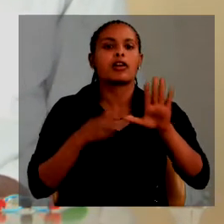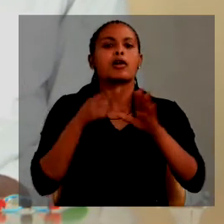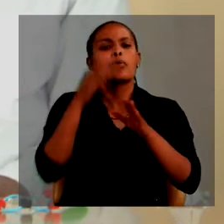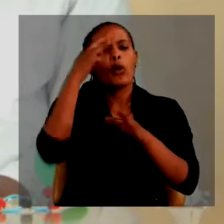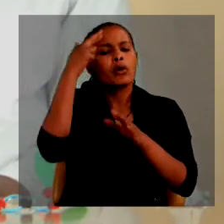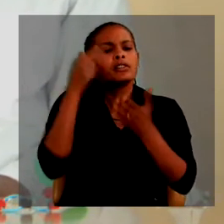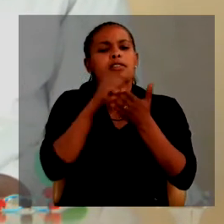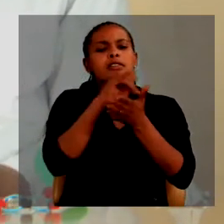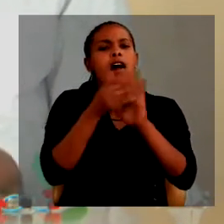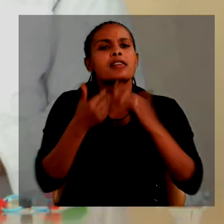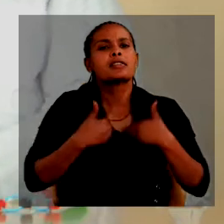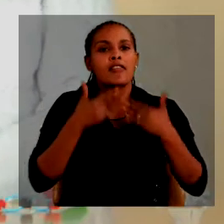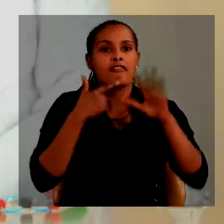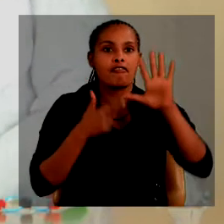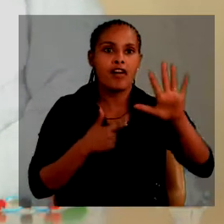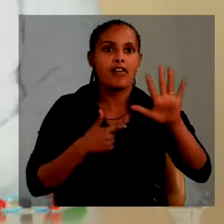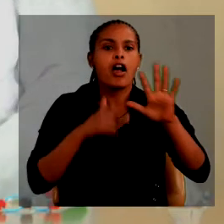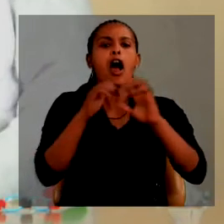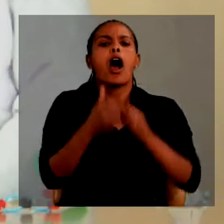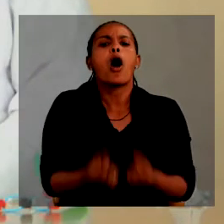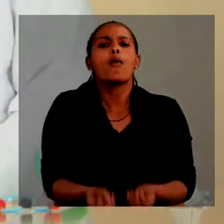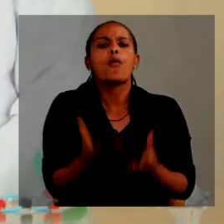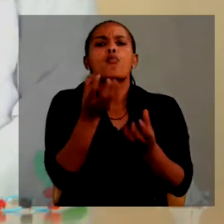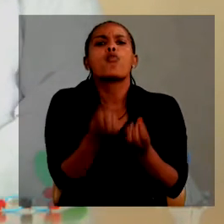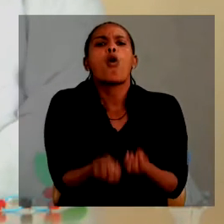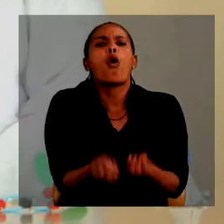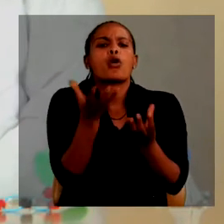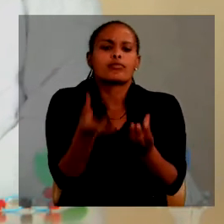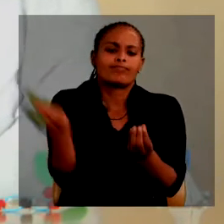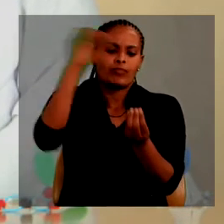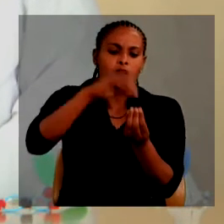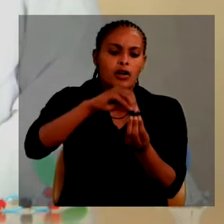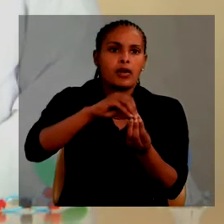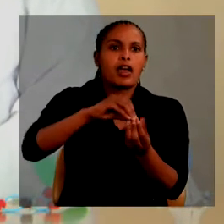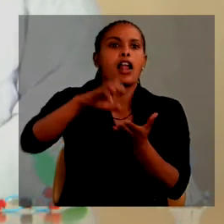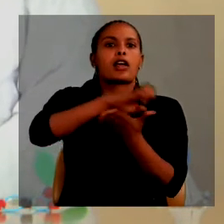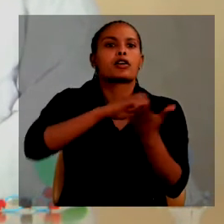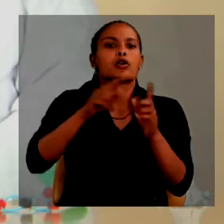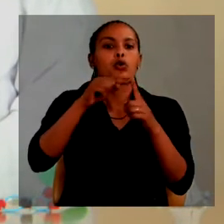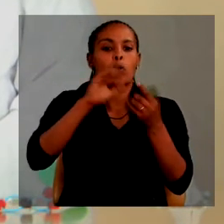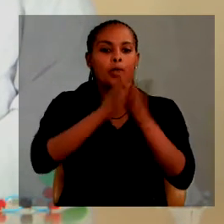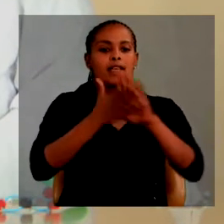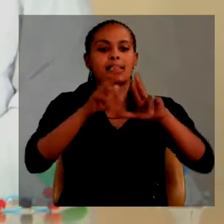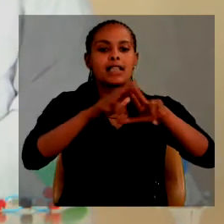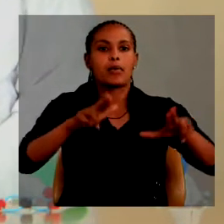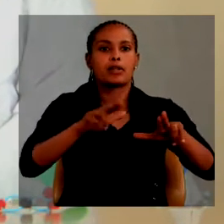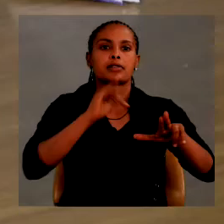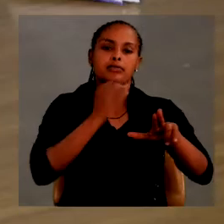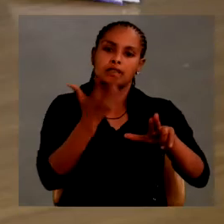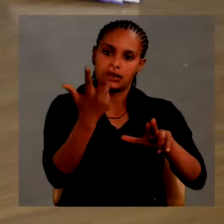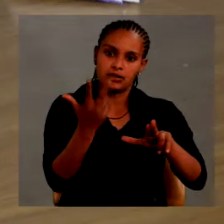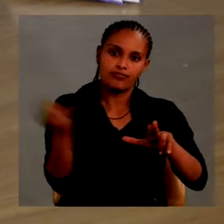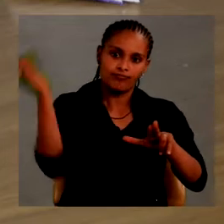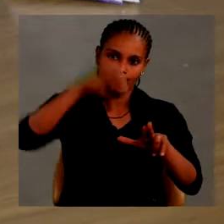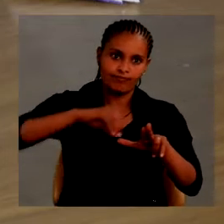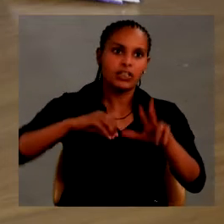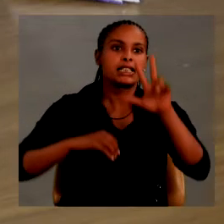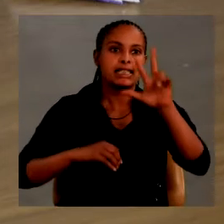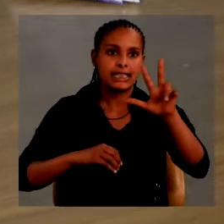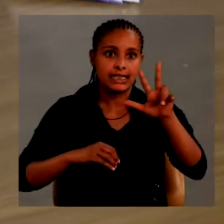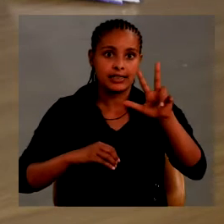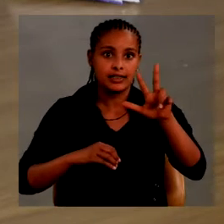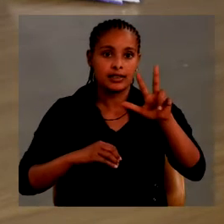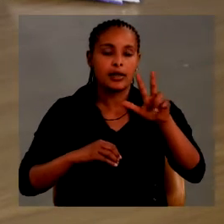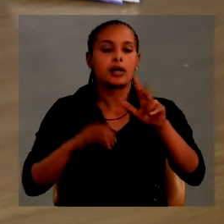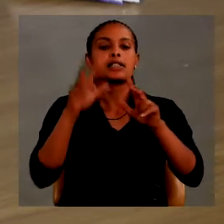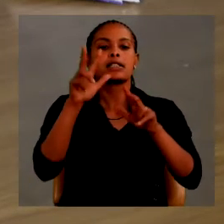has 5, how many more electrons does it require to be stable? 3. So 3